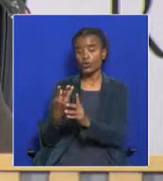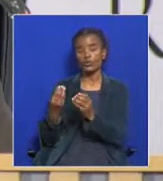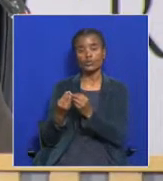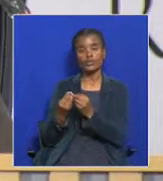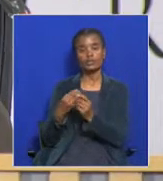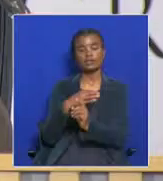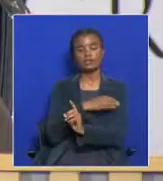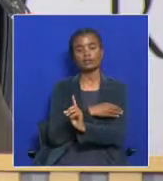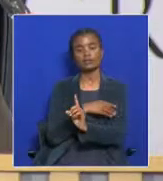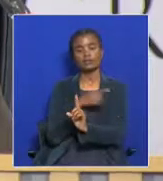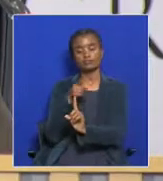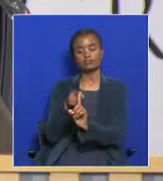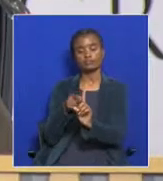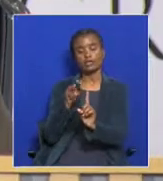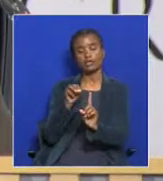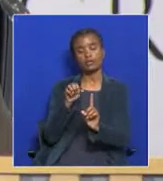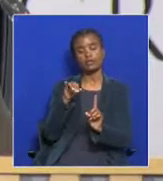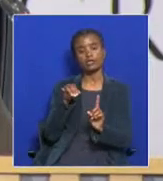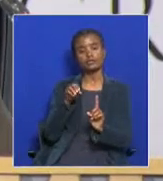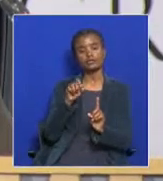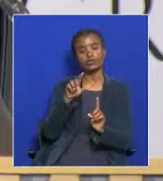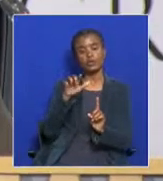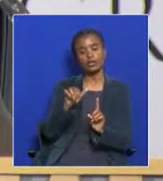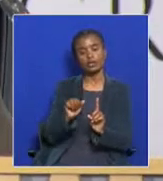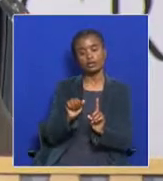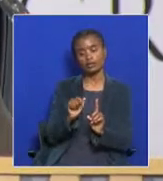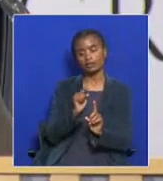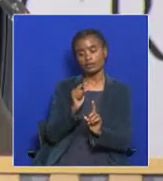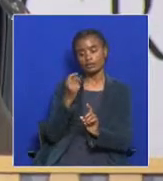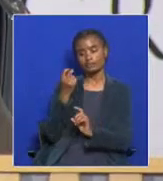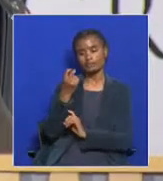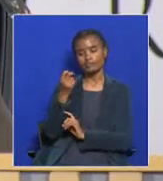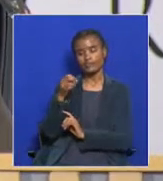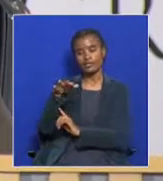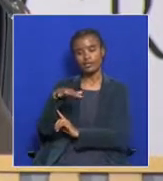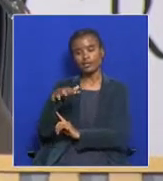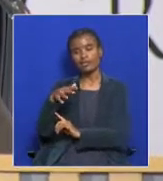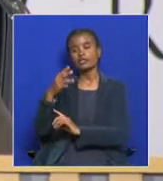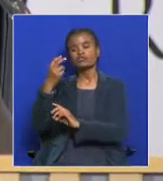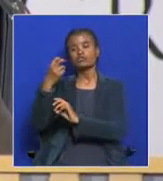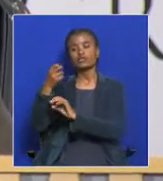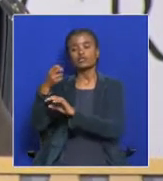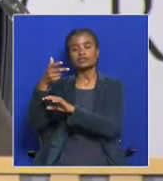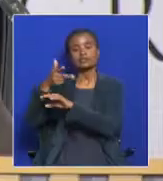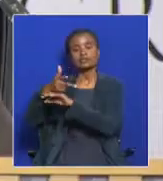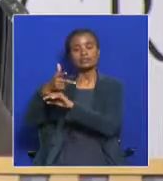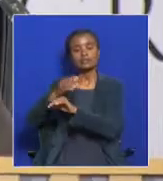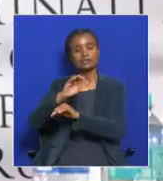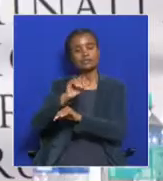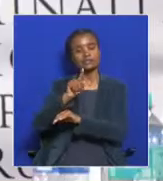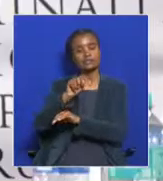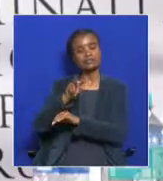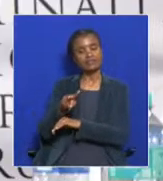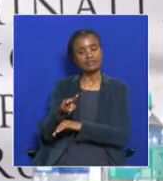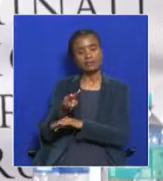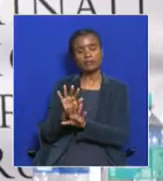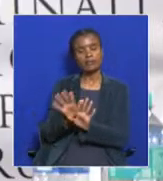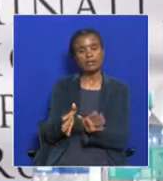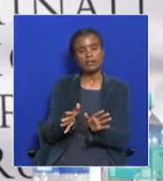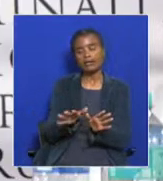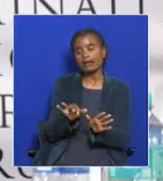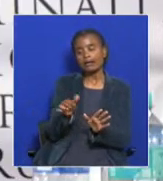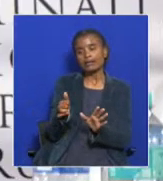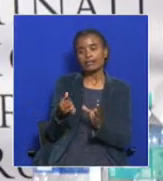and canvassing the area for CCTV footage and that type of thing, there was nothing further I had done. You indicated, I